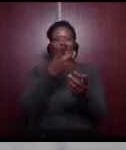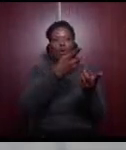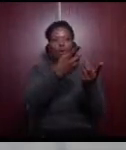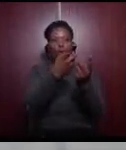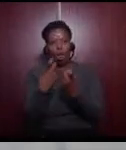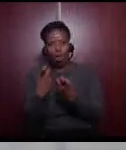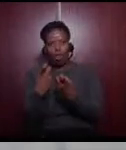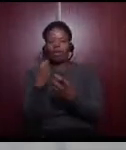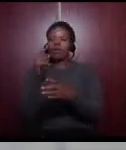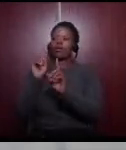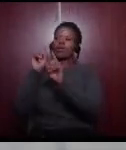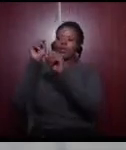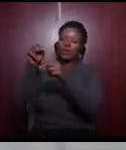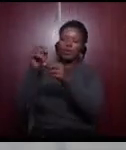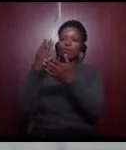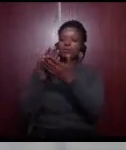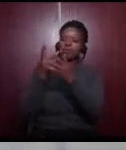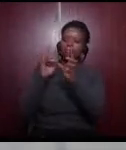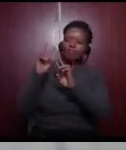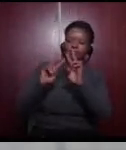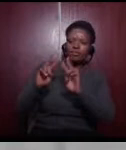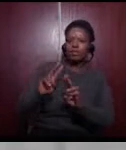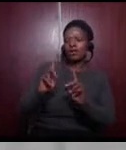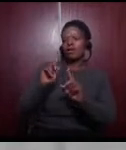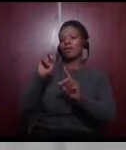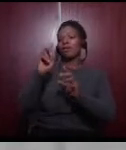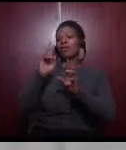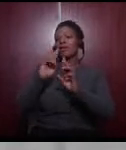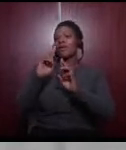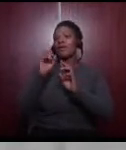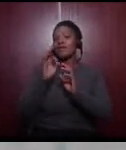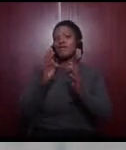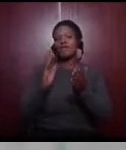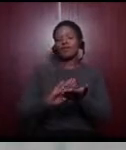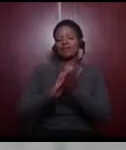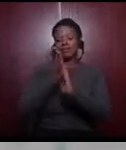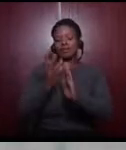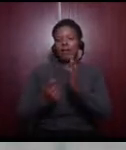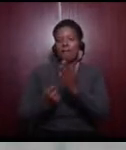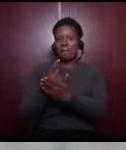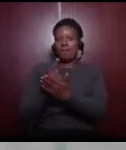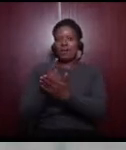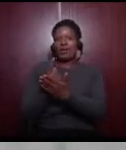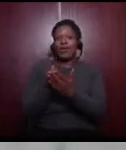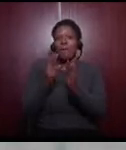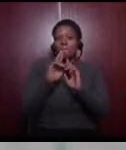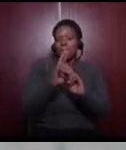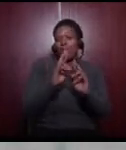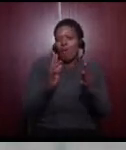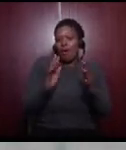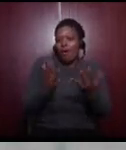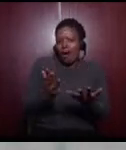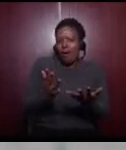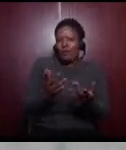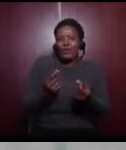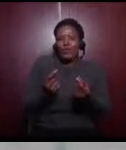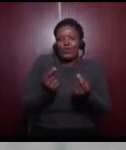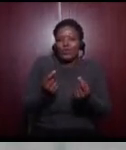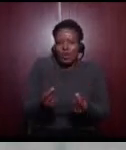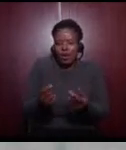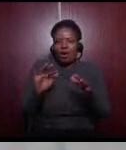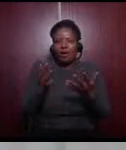how they are going to respond when the disaster happen. So thina ke si sector njenge Department of